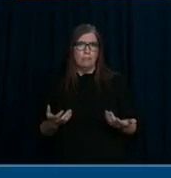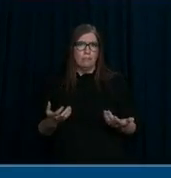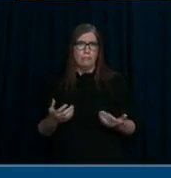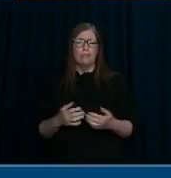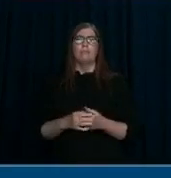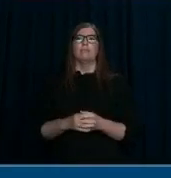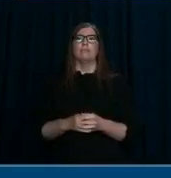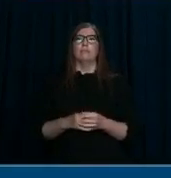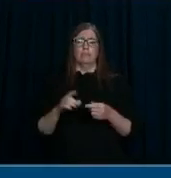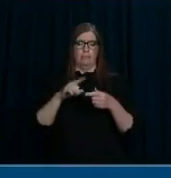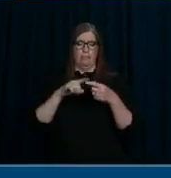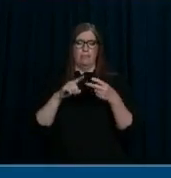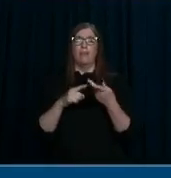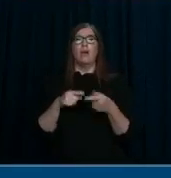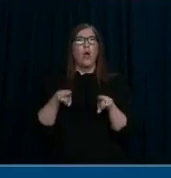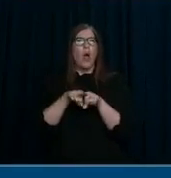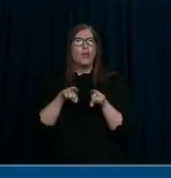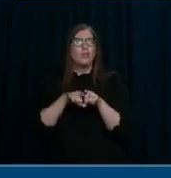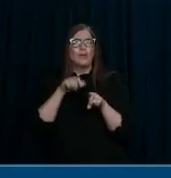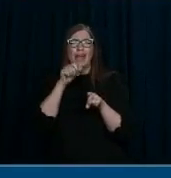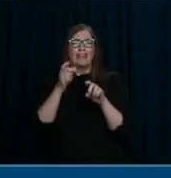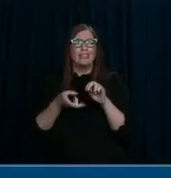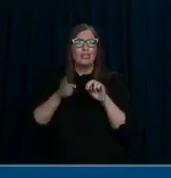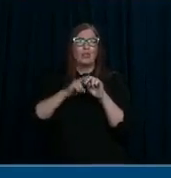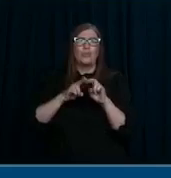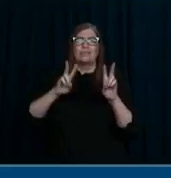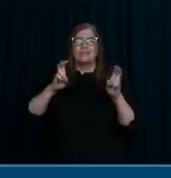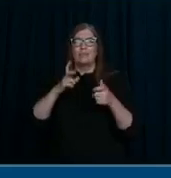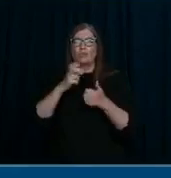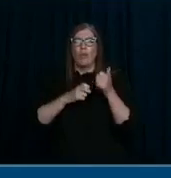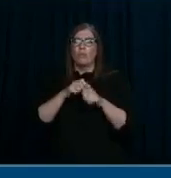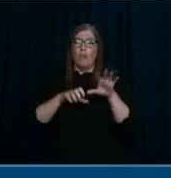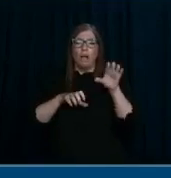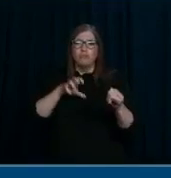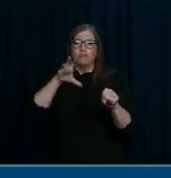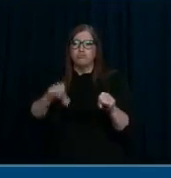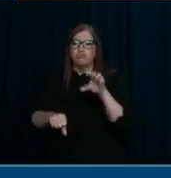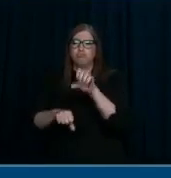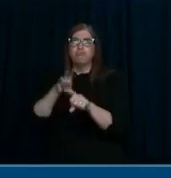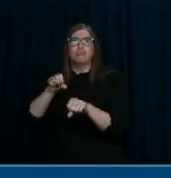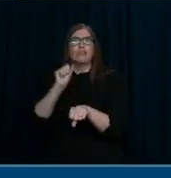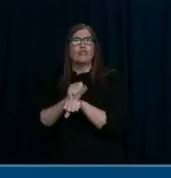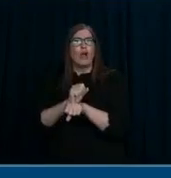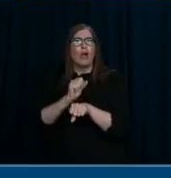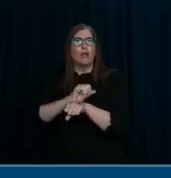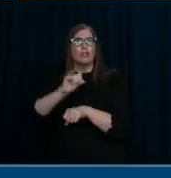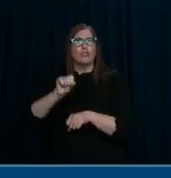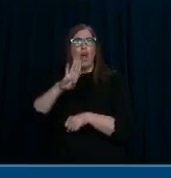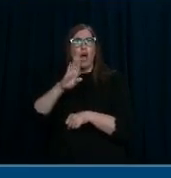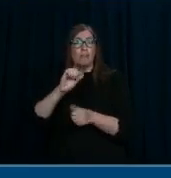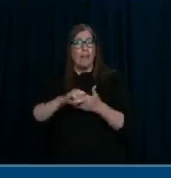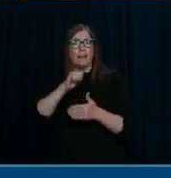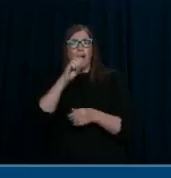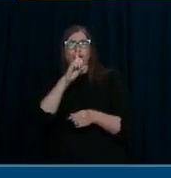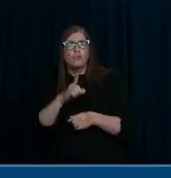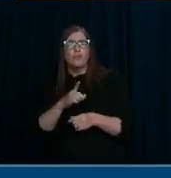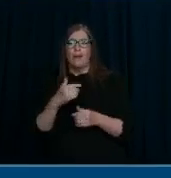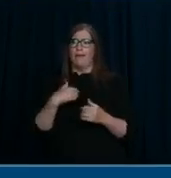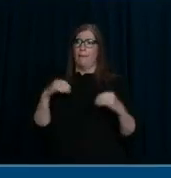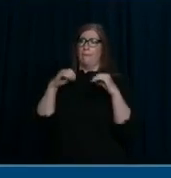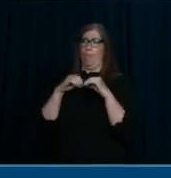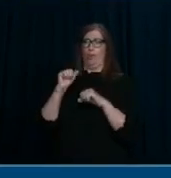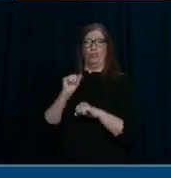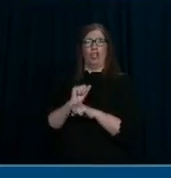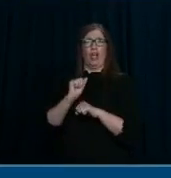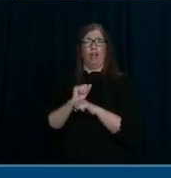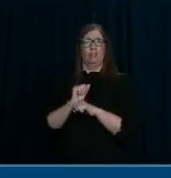And it's also not increased this issue of taking jobs, right? That is not true. We have more jobs than